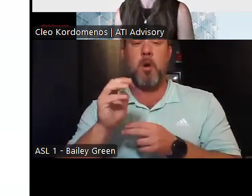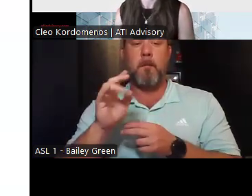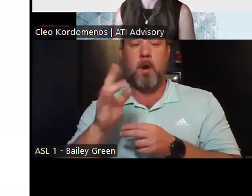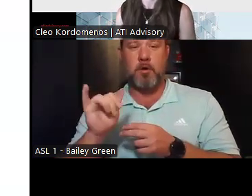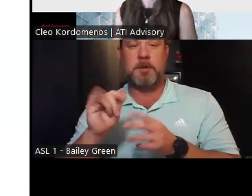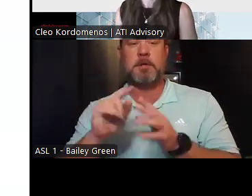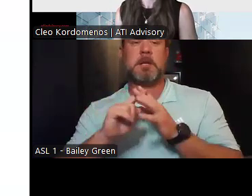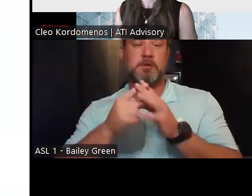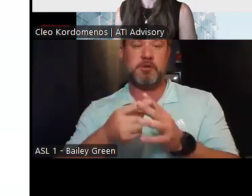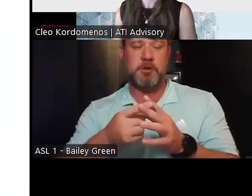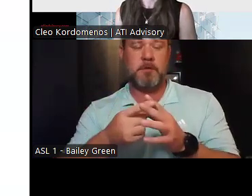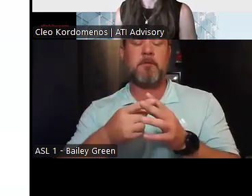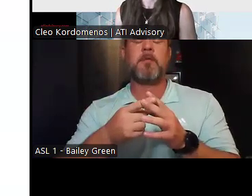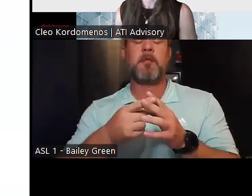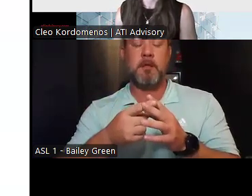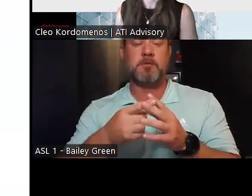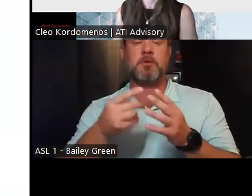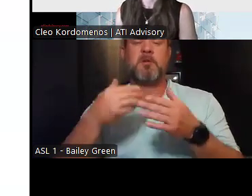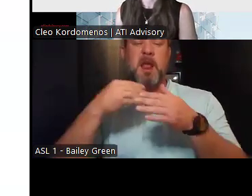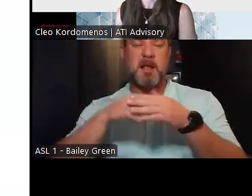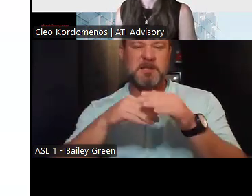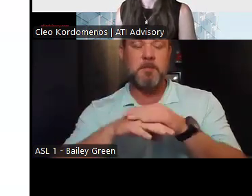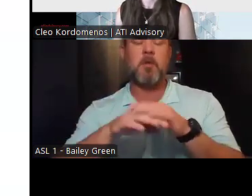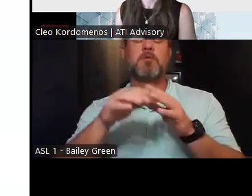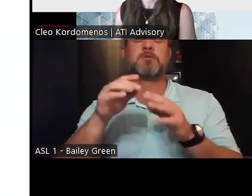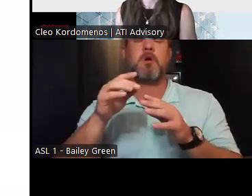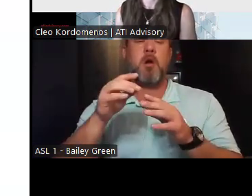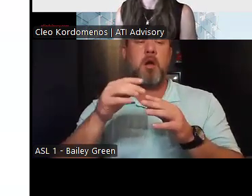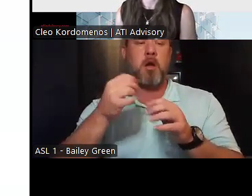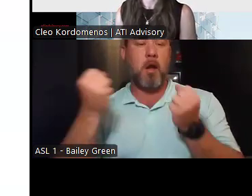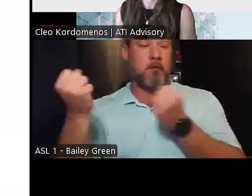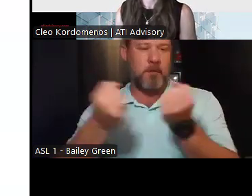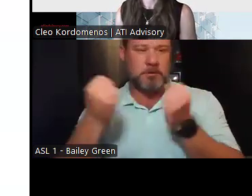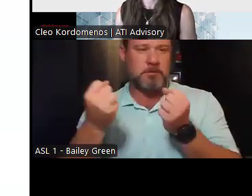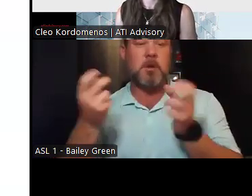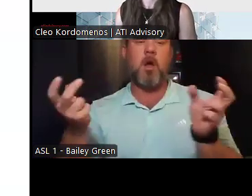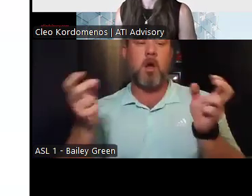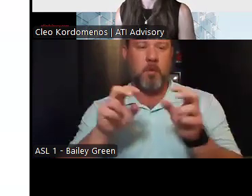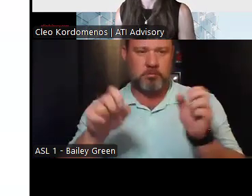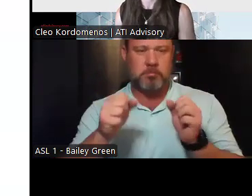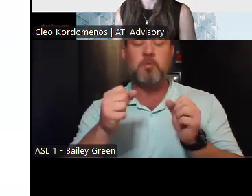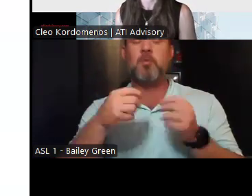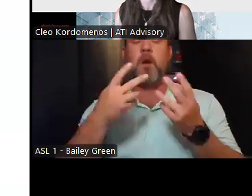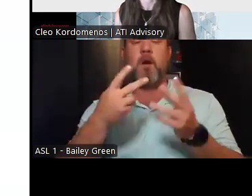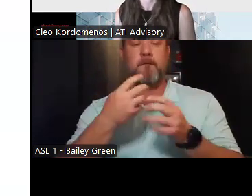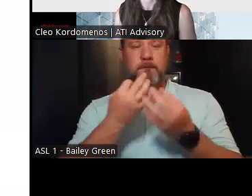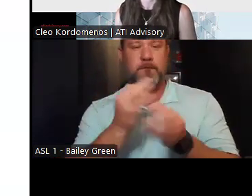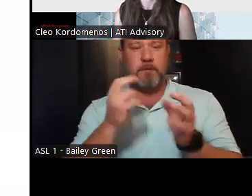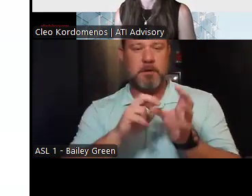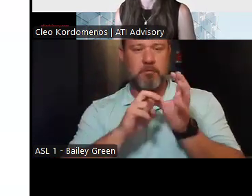breaking new ground using accessible autonomous vehicles supported by onboard operators to offer free rides to